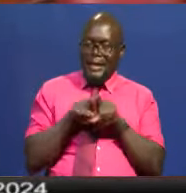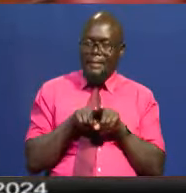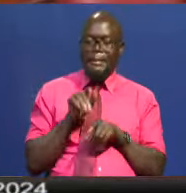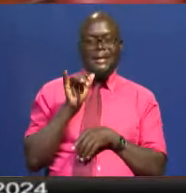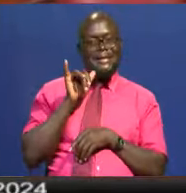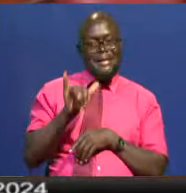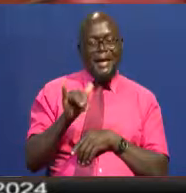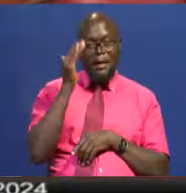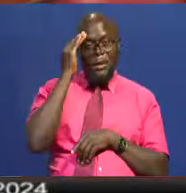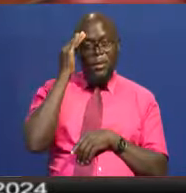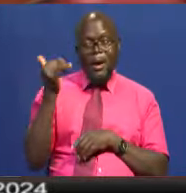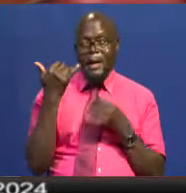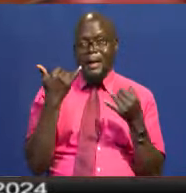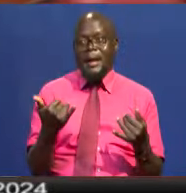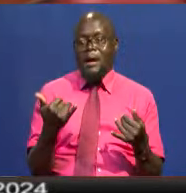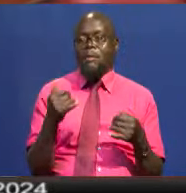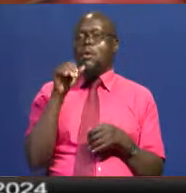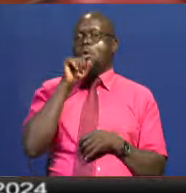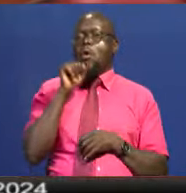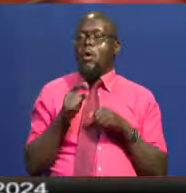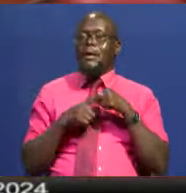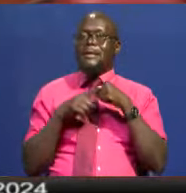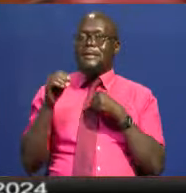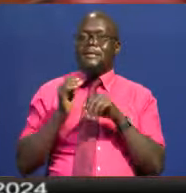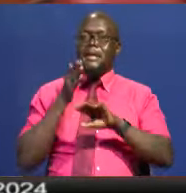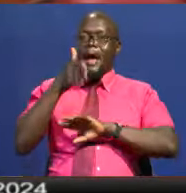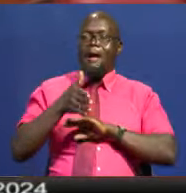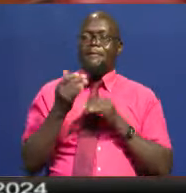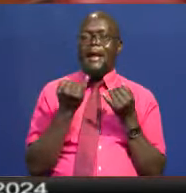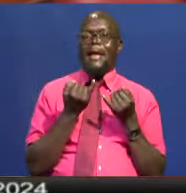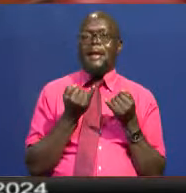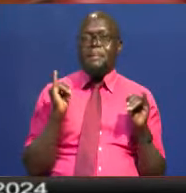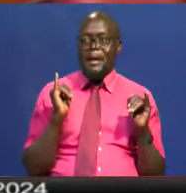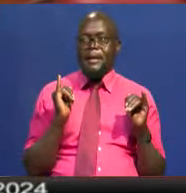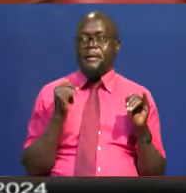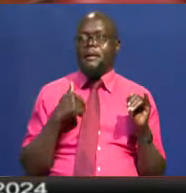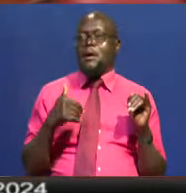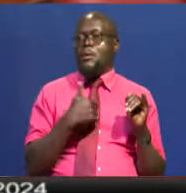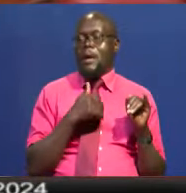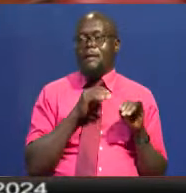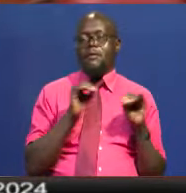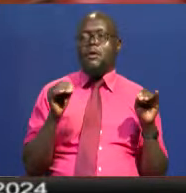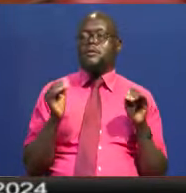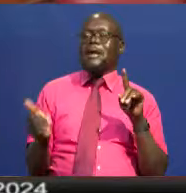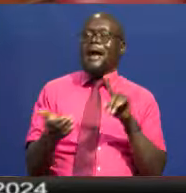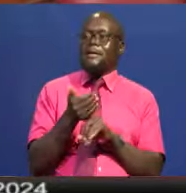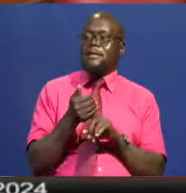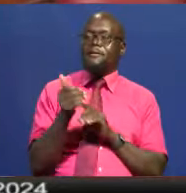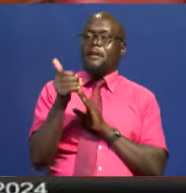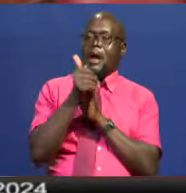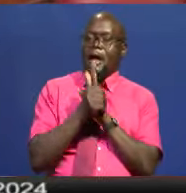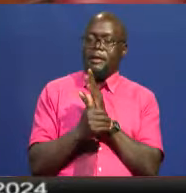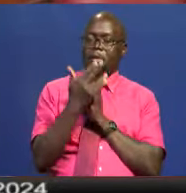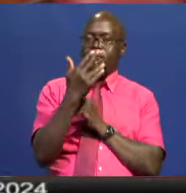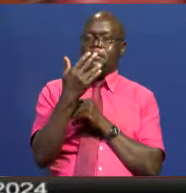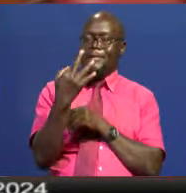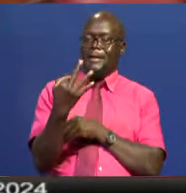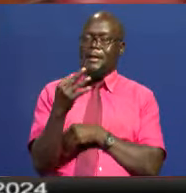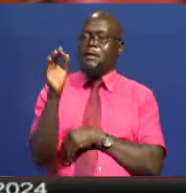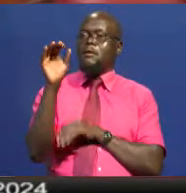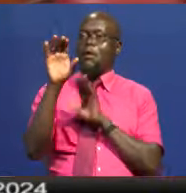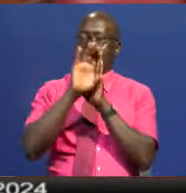state, because we are now 60 years after independence. We have not been able to achieve Article 43 of the